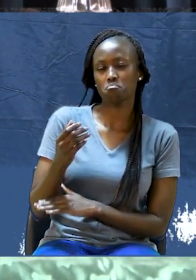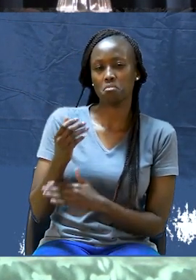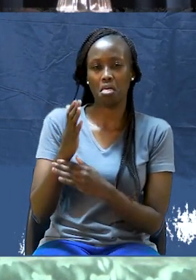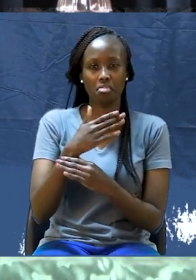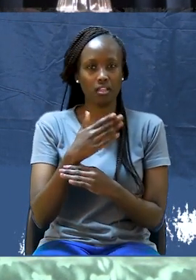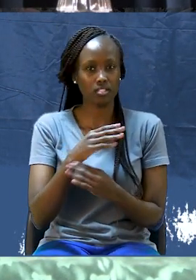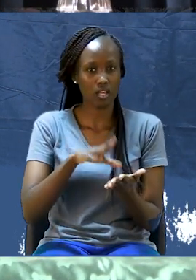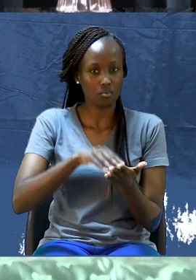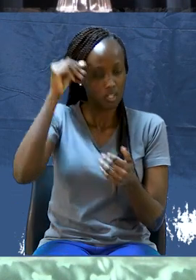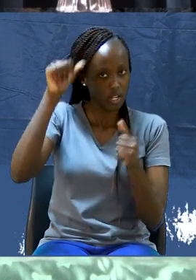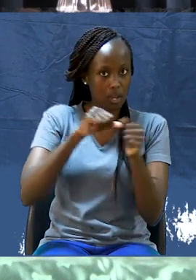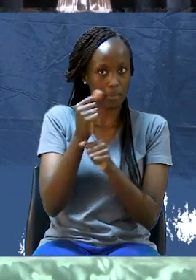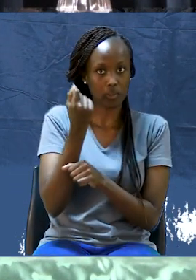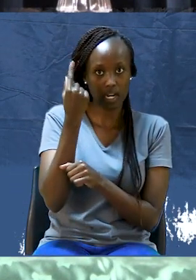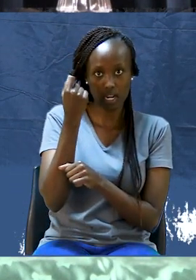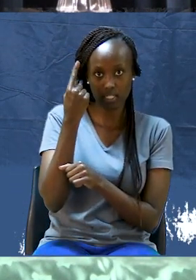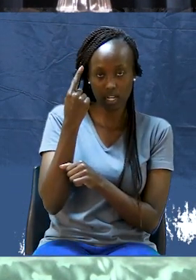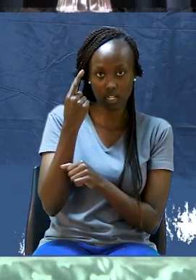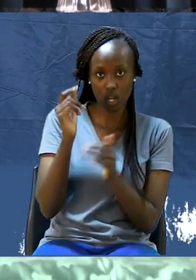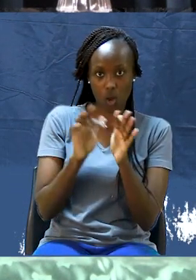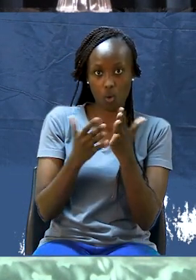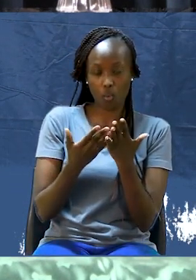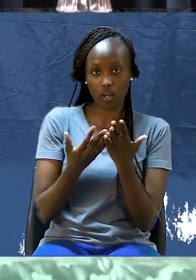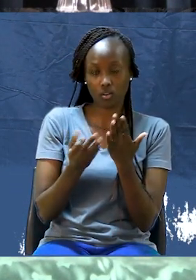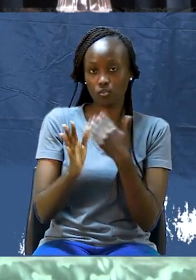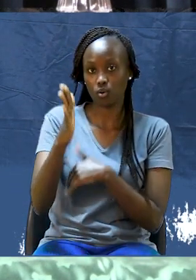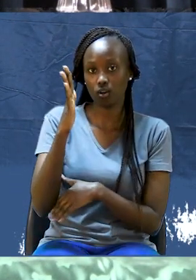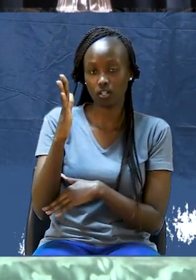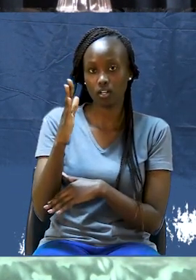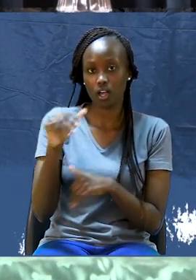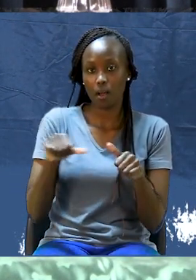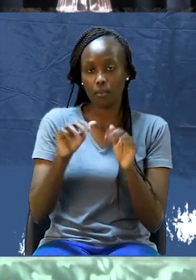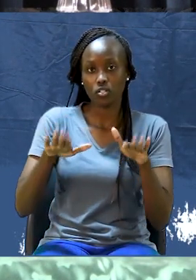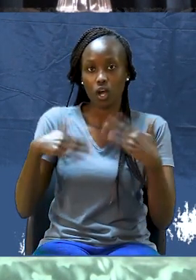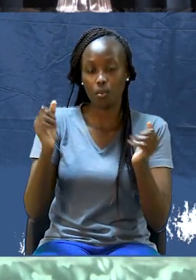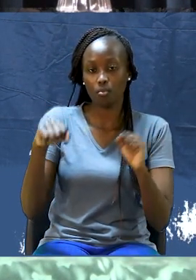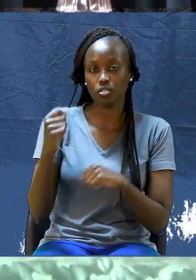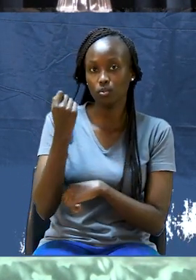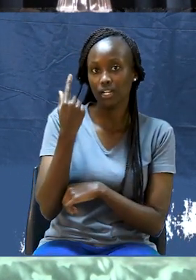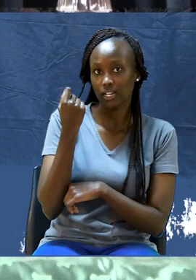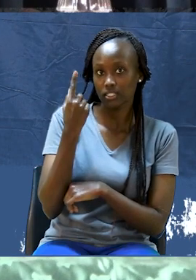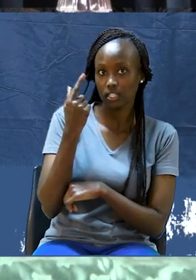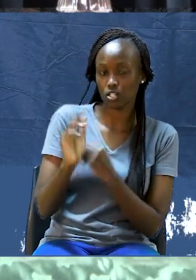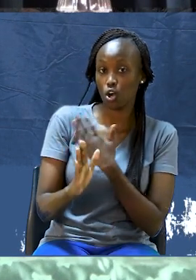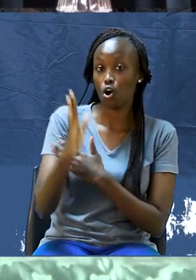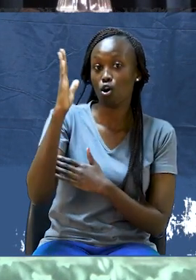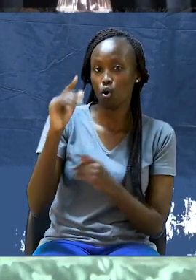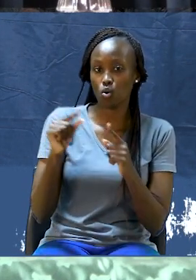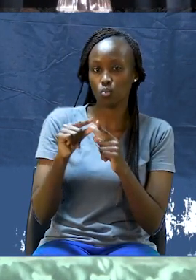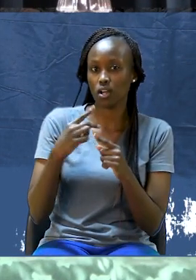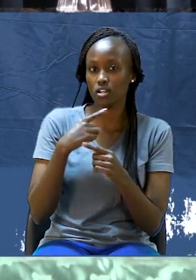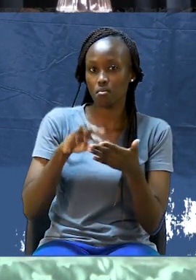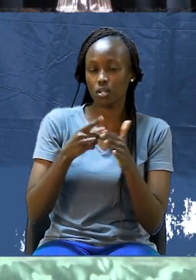the interpretation of God's Word, how we engage with Scripture and how we get to understand what God's Word